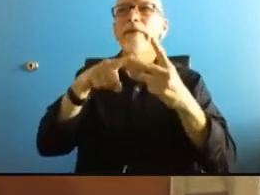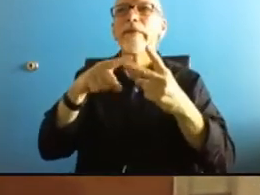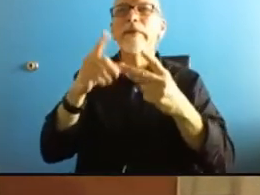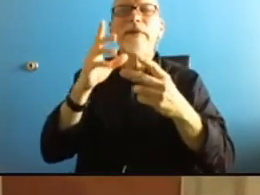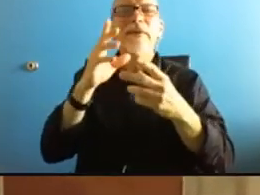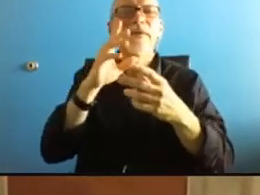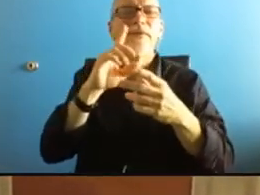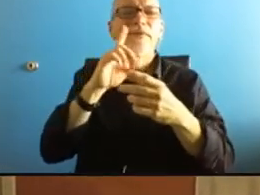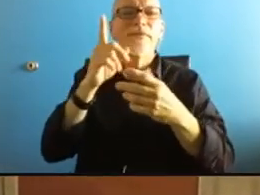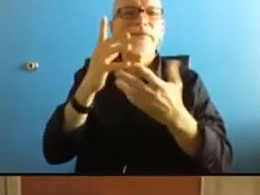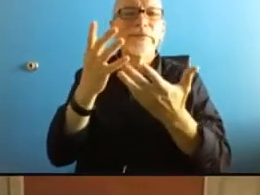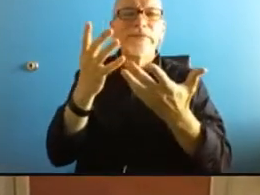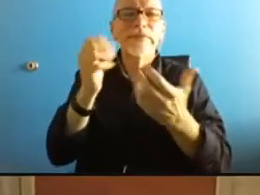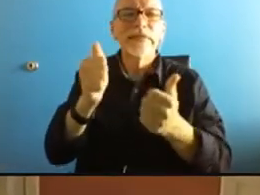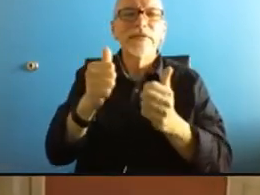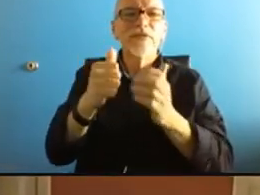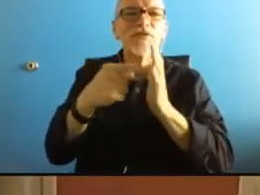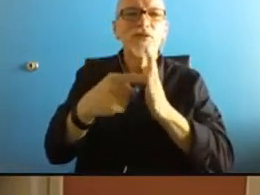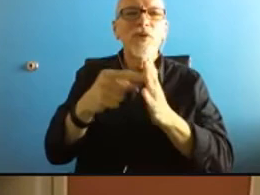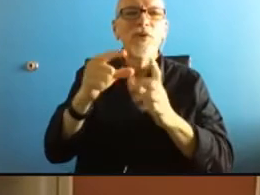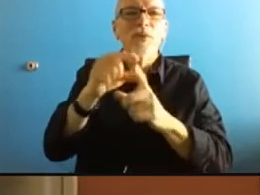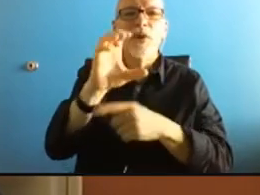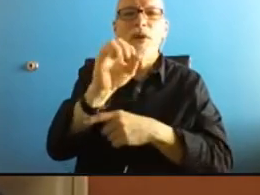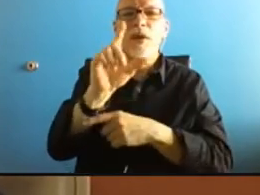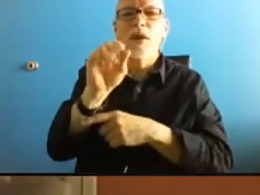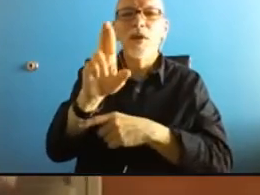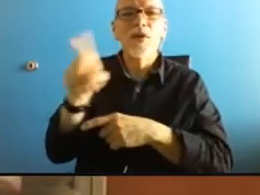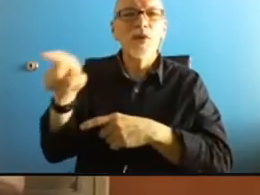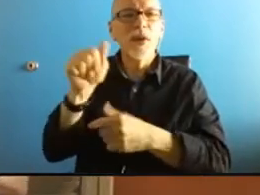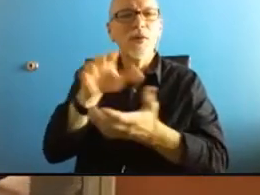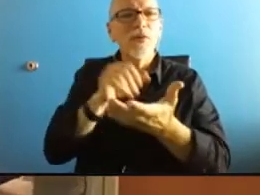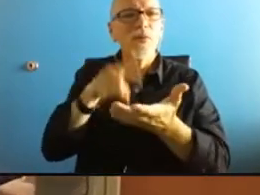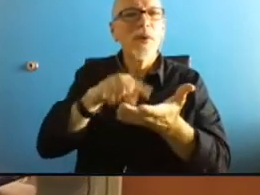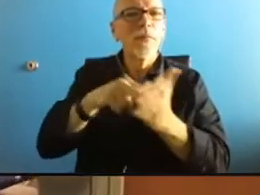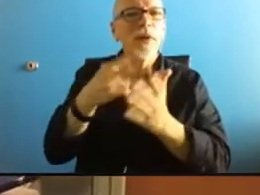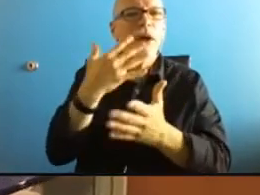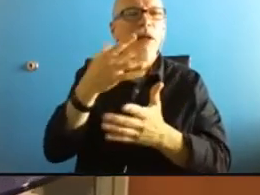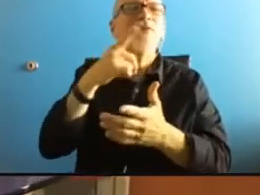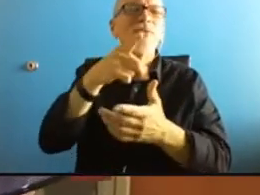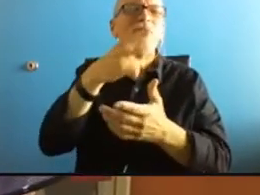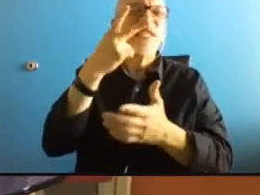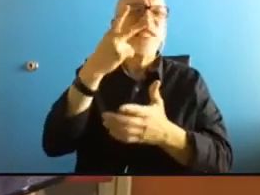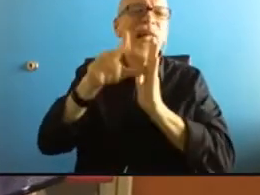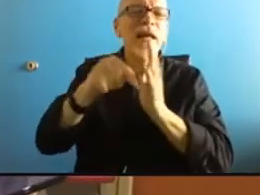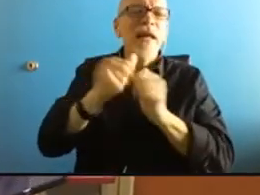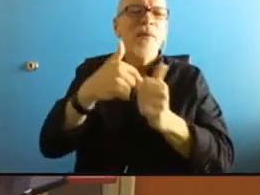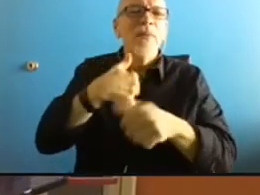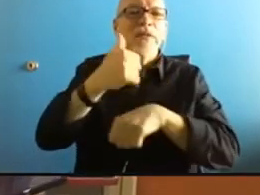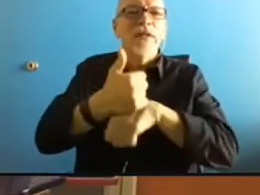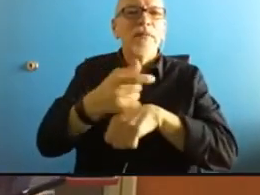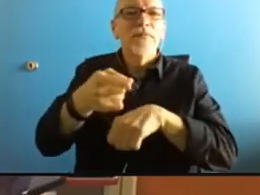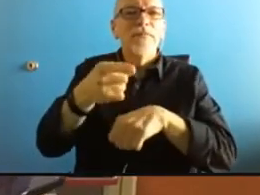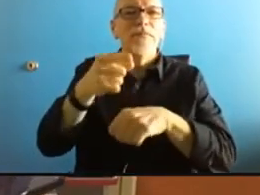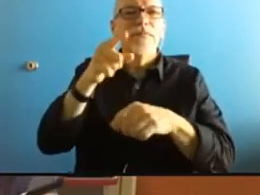could show the word color, and you'll see later how we set up a track to go to